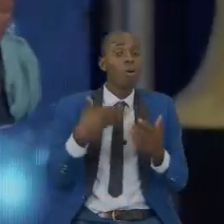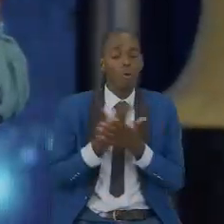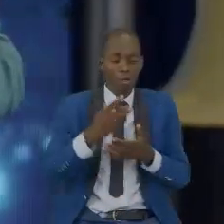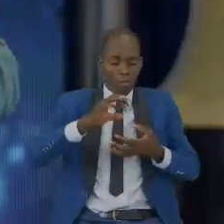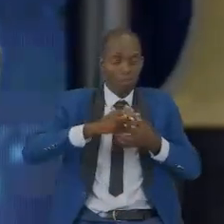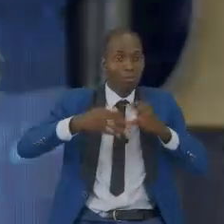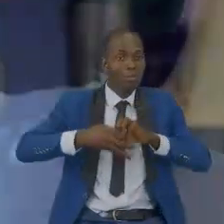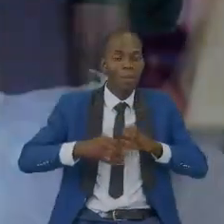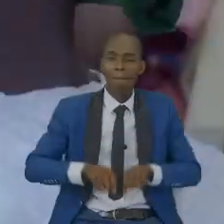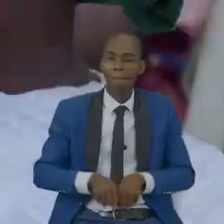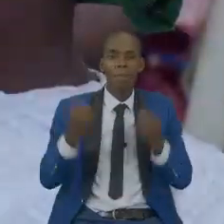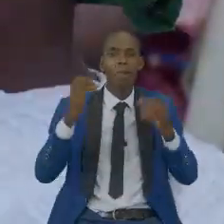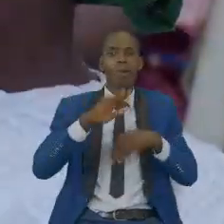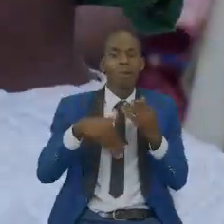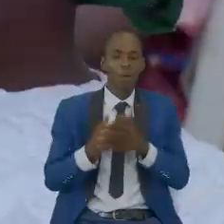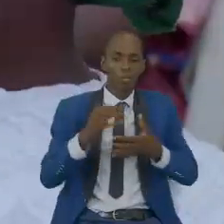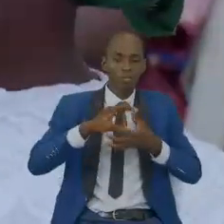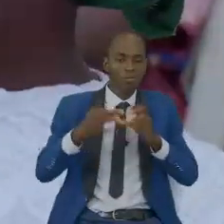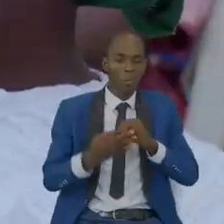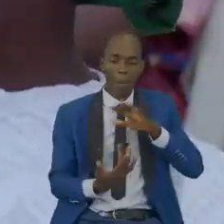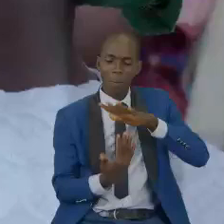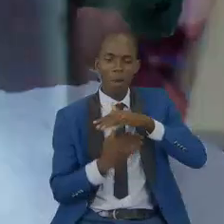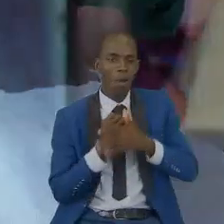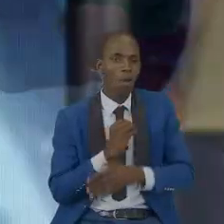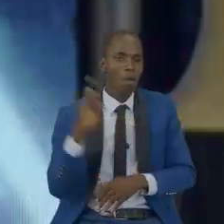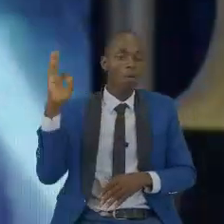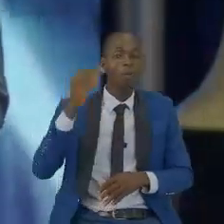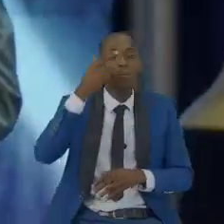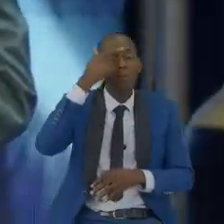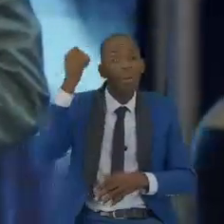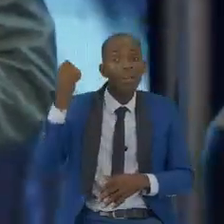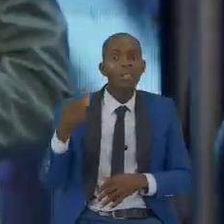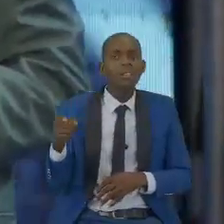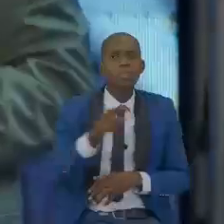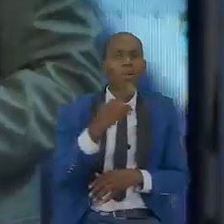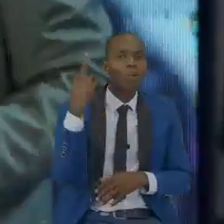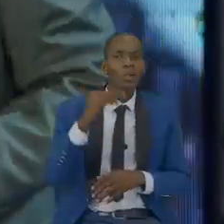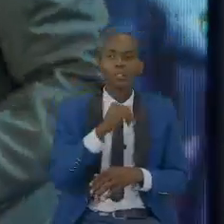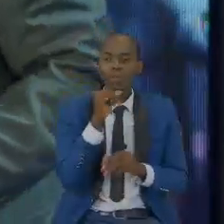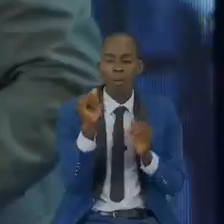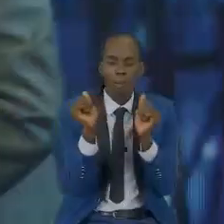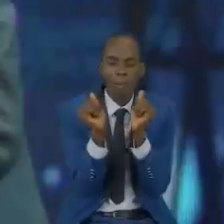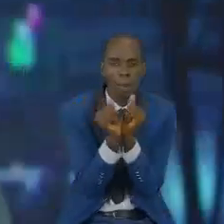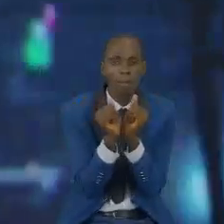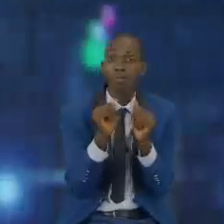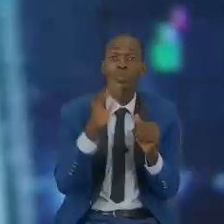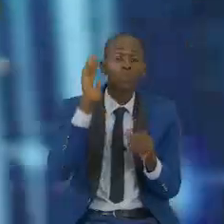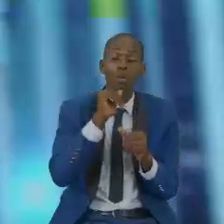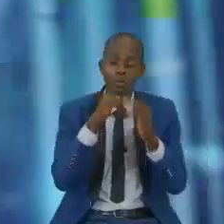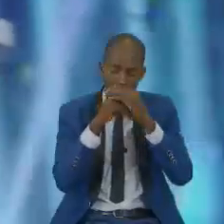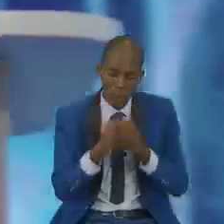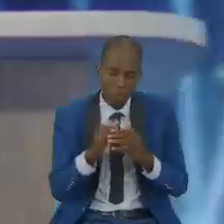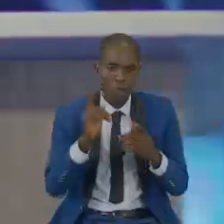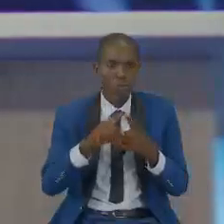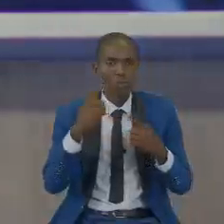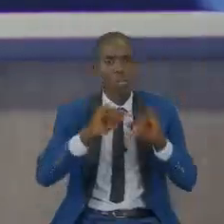were broken, all their fetters were burnt off, because they were not bowed to Nebuchadnezzar. He said, you